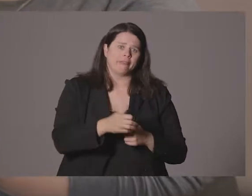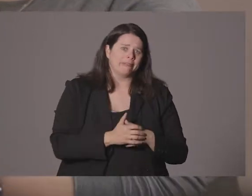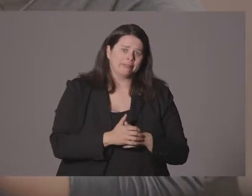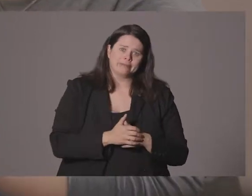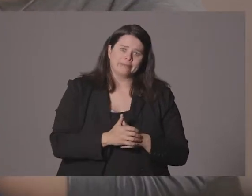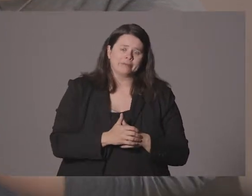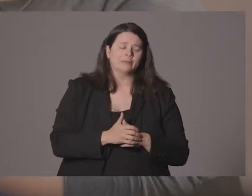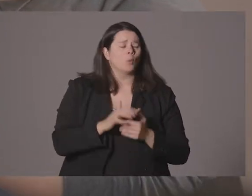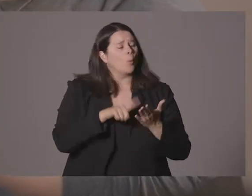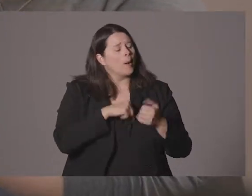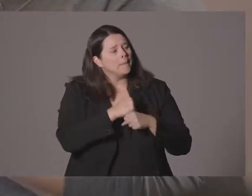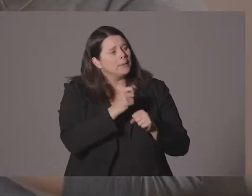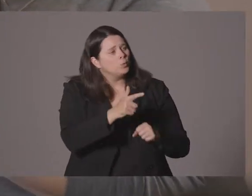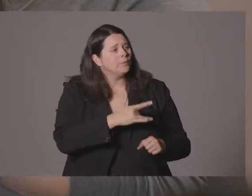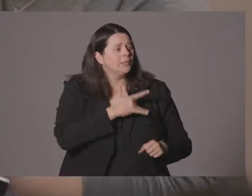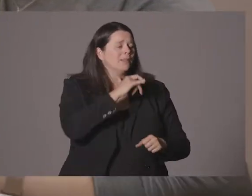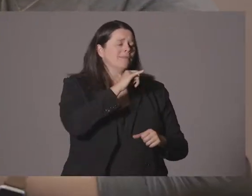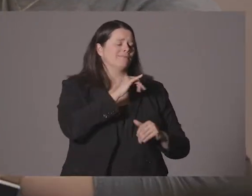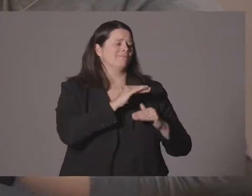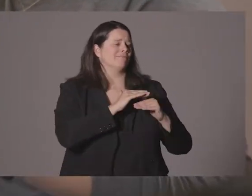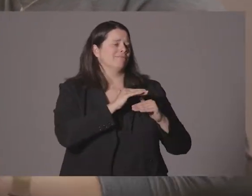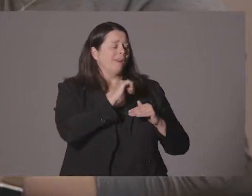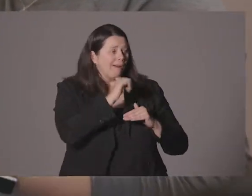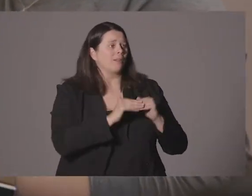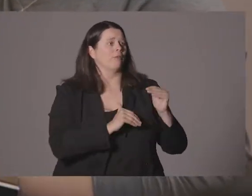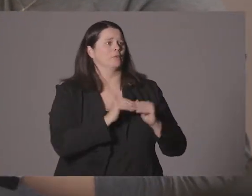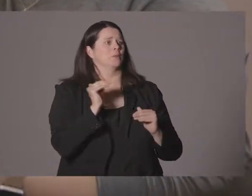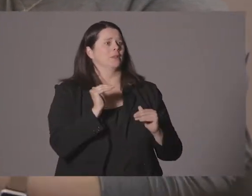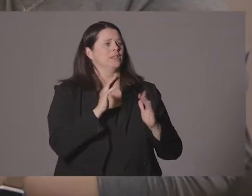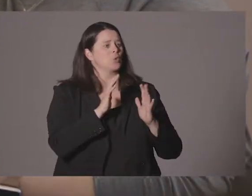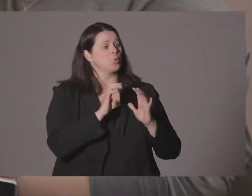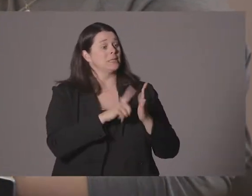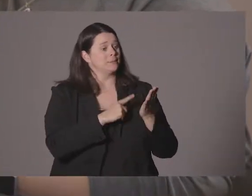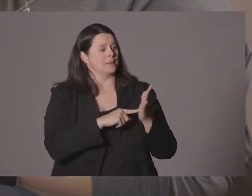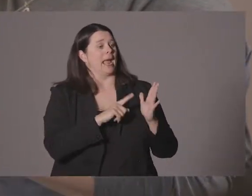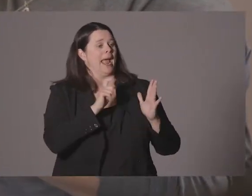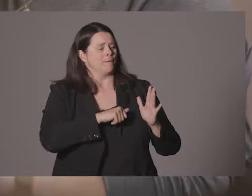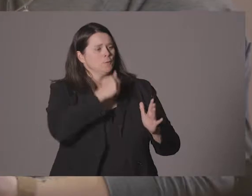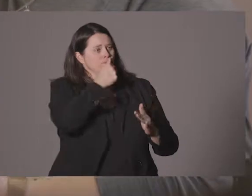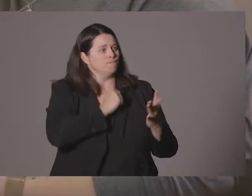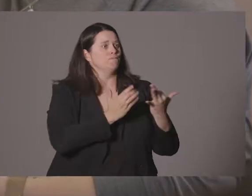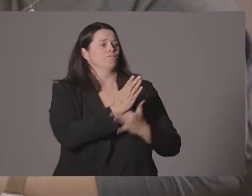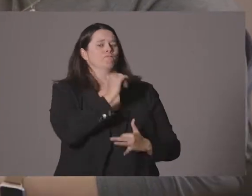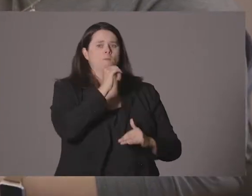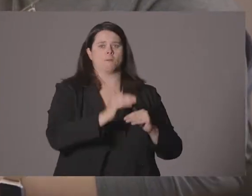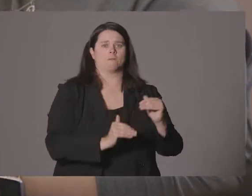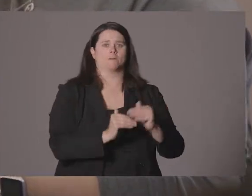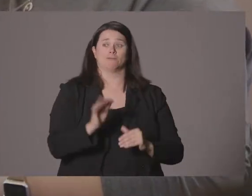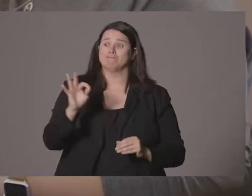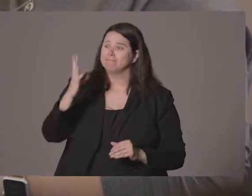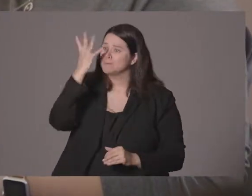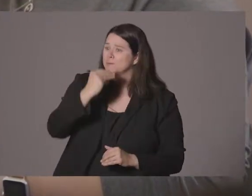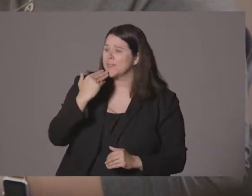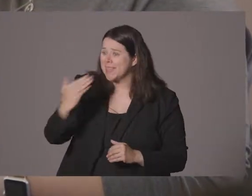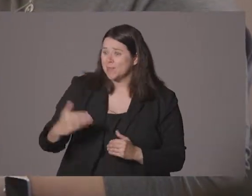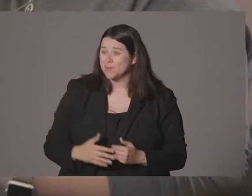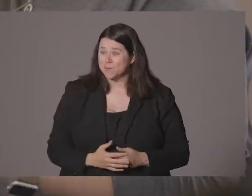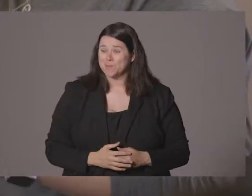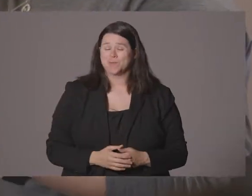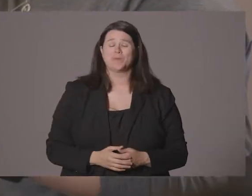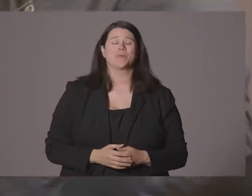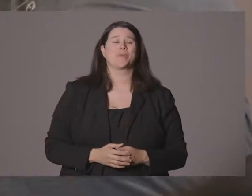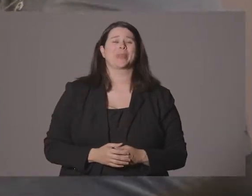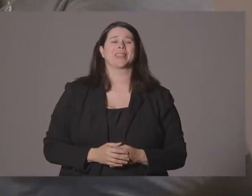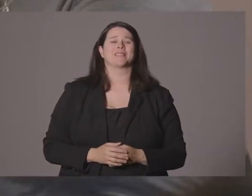aren't uncomfortable in something, you're not necessarily learning about yourself and what makes you uncomfortable, and you're